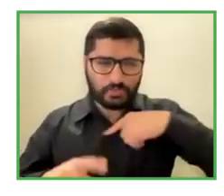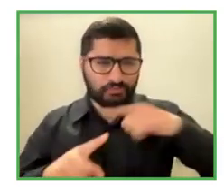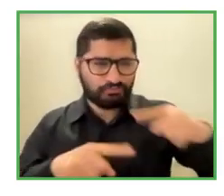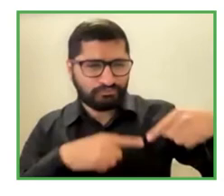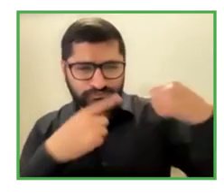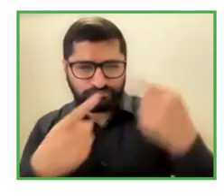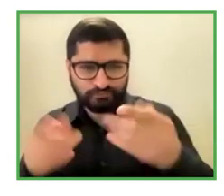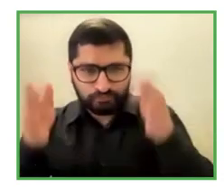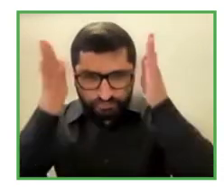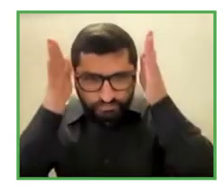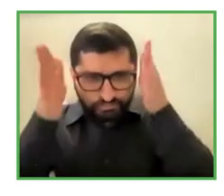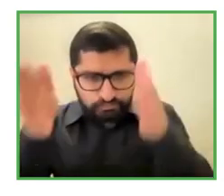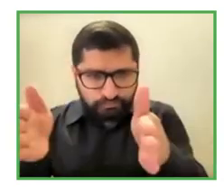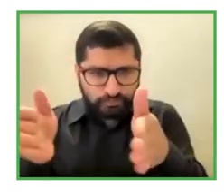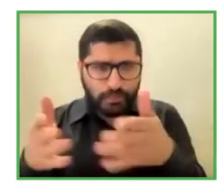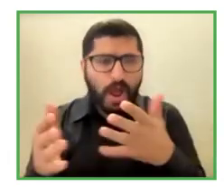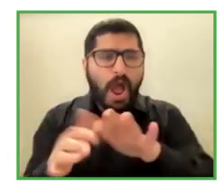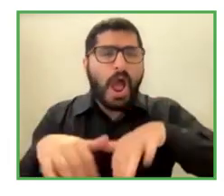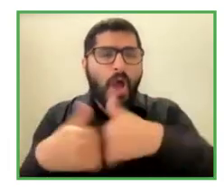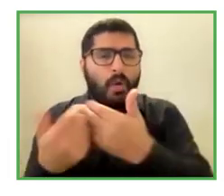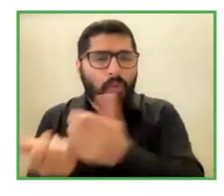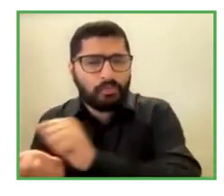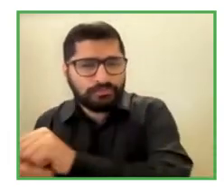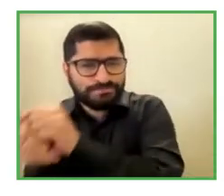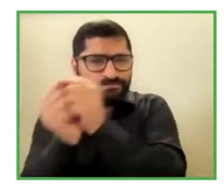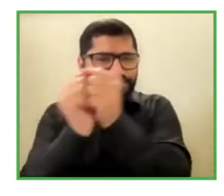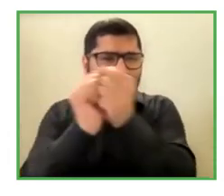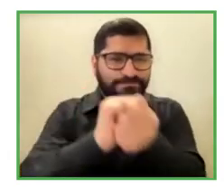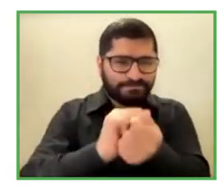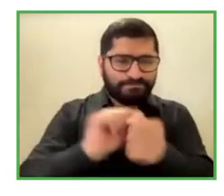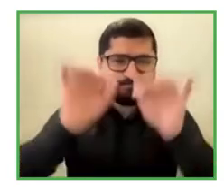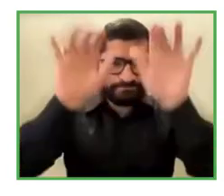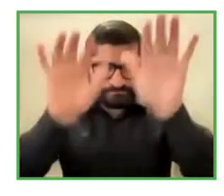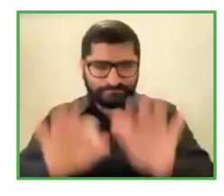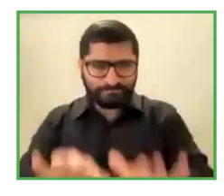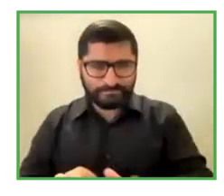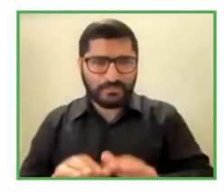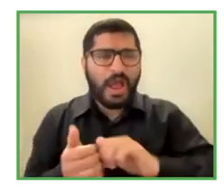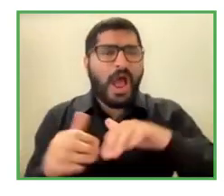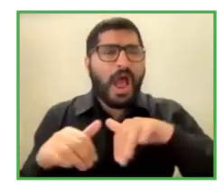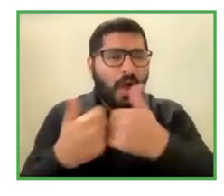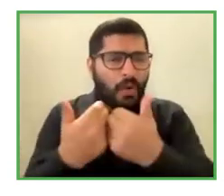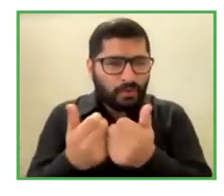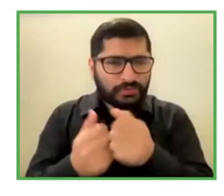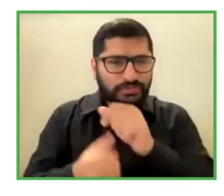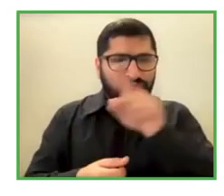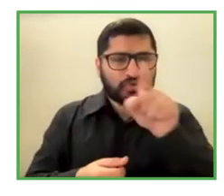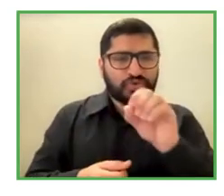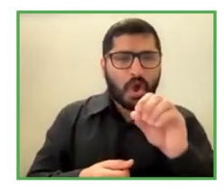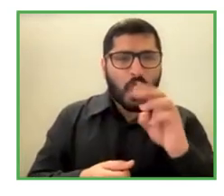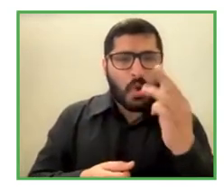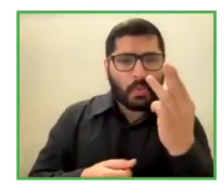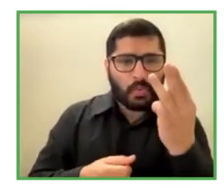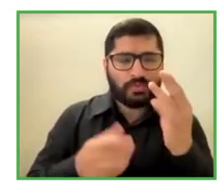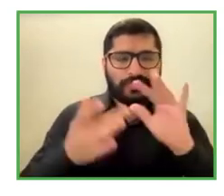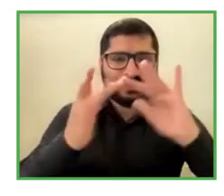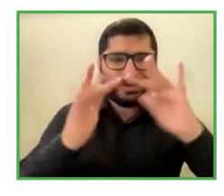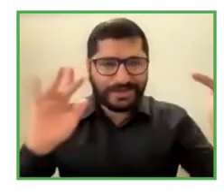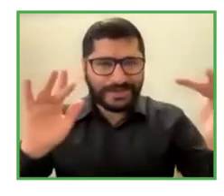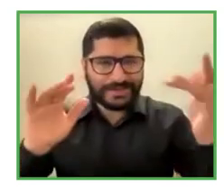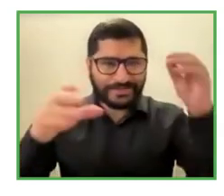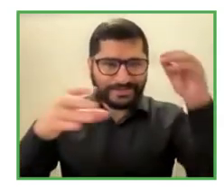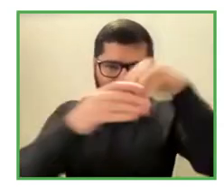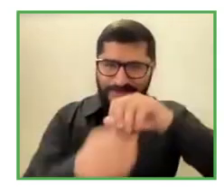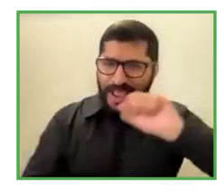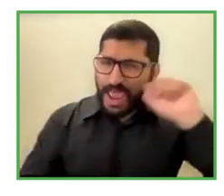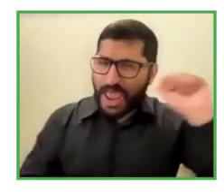software, and of course, all of our exercises into Spanish. And this has been a little bit of a challenge for us. We